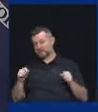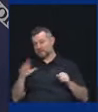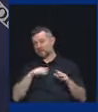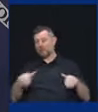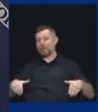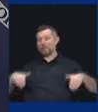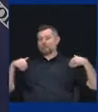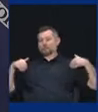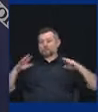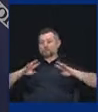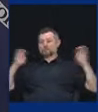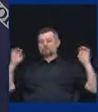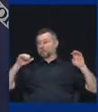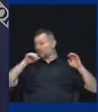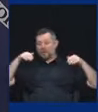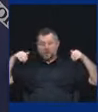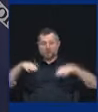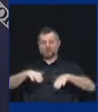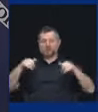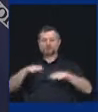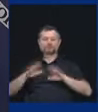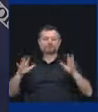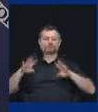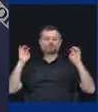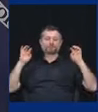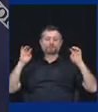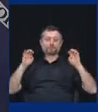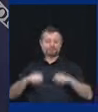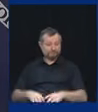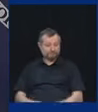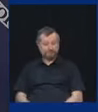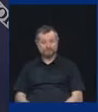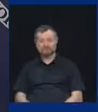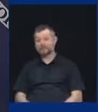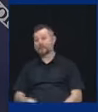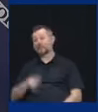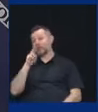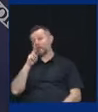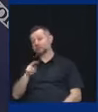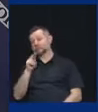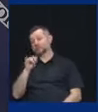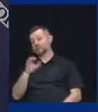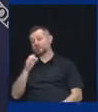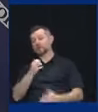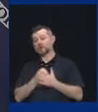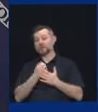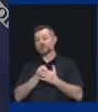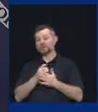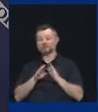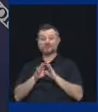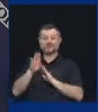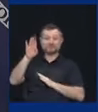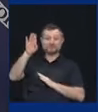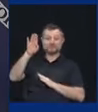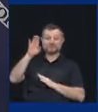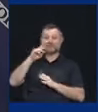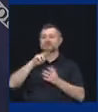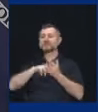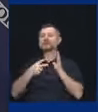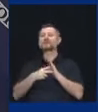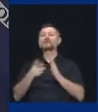past that point. You look at periods of growth in this city, it's always periods where you